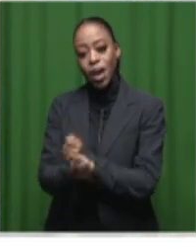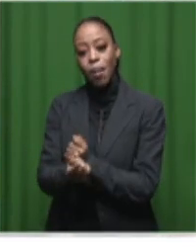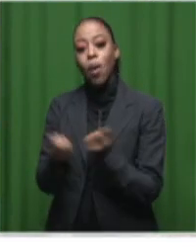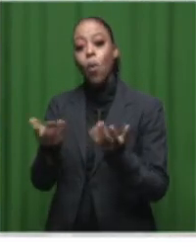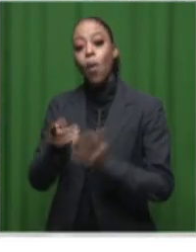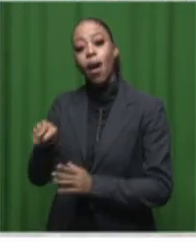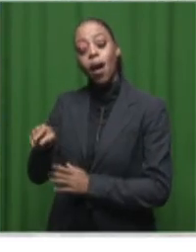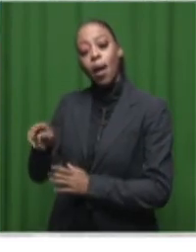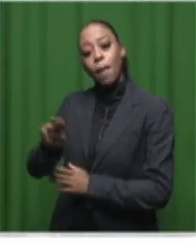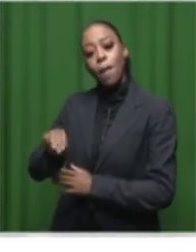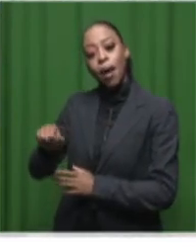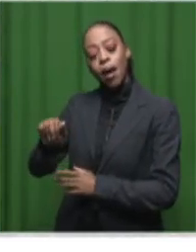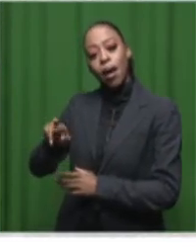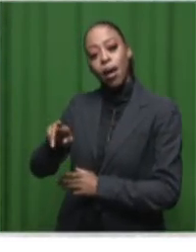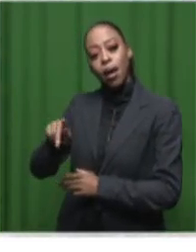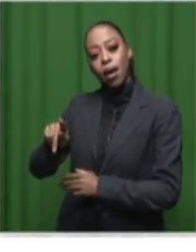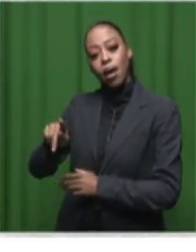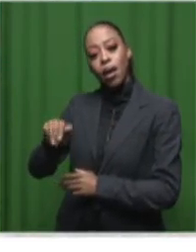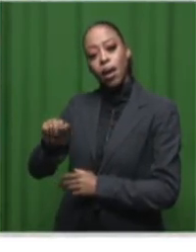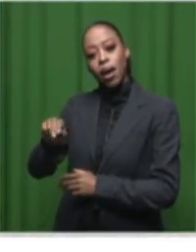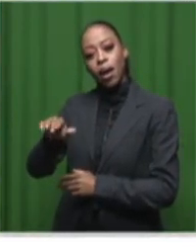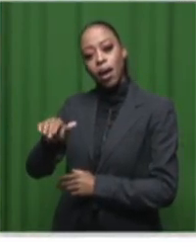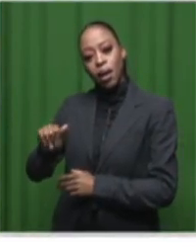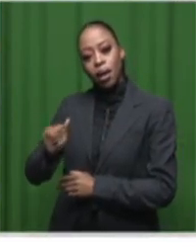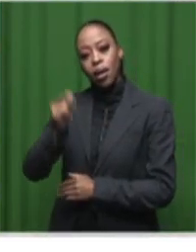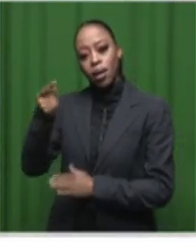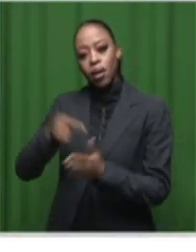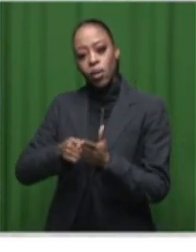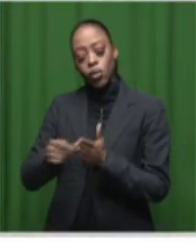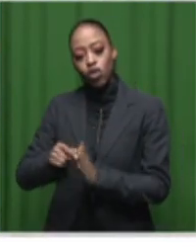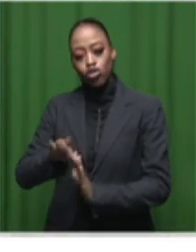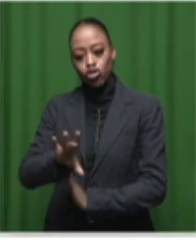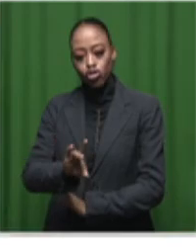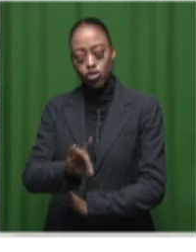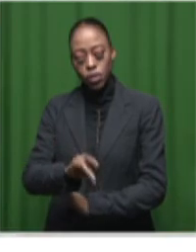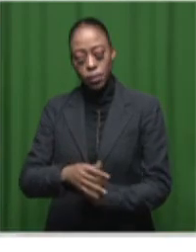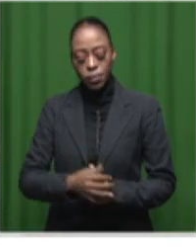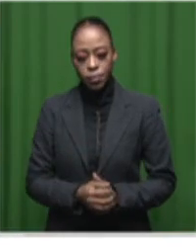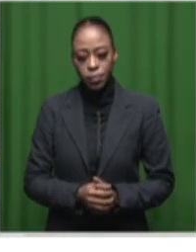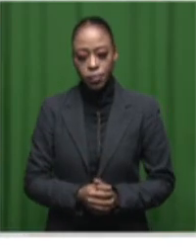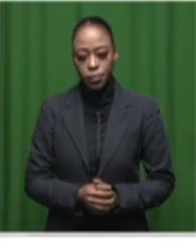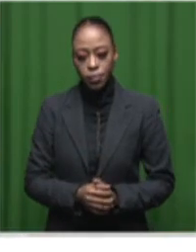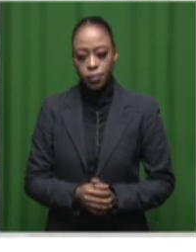Marikana next Tuesday. Itumeleng Kgajane, SABC News, Marikana.